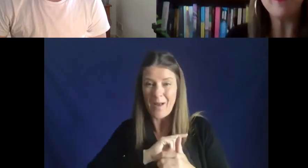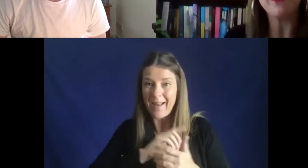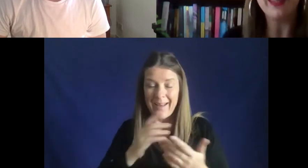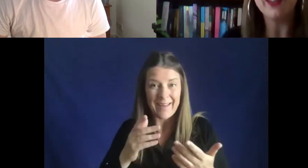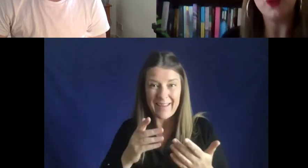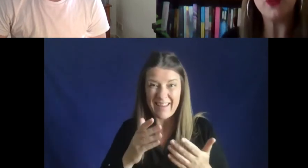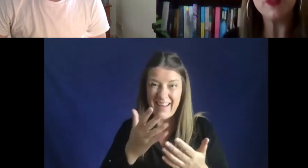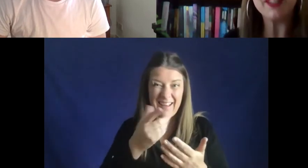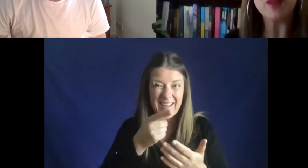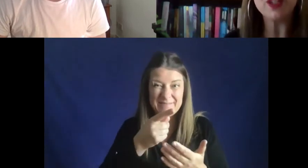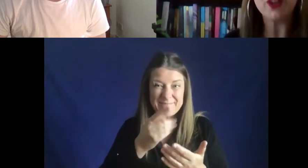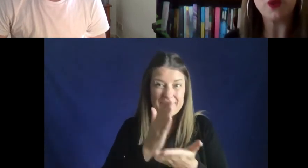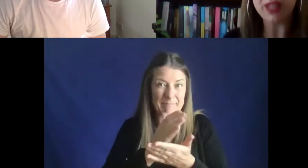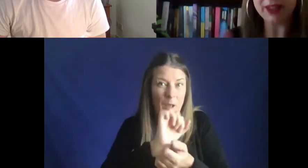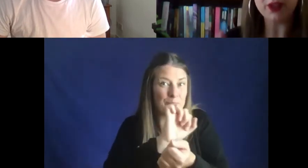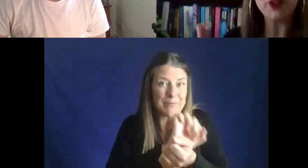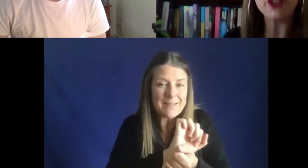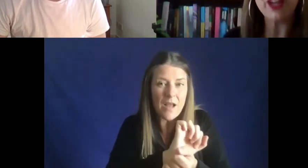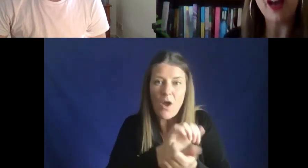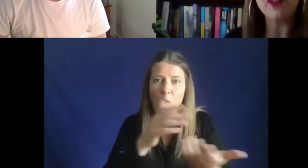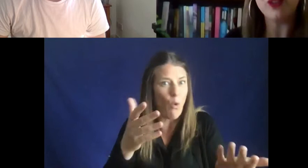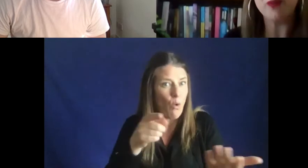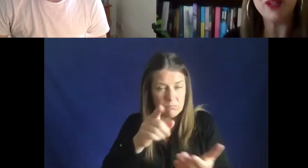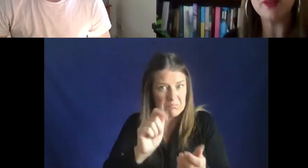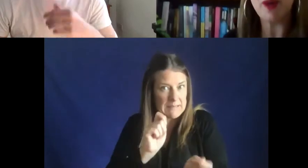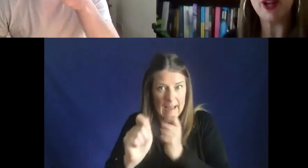say, if it was adapted to other contexts,